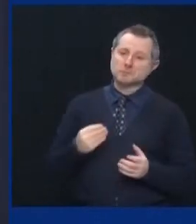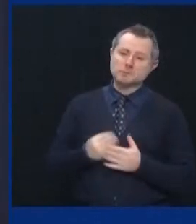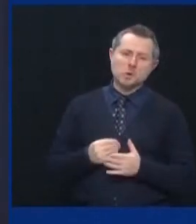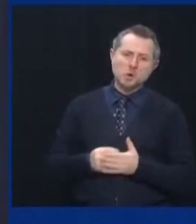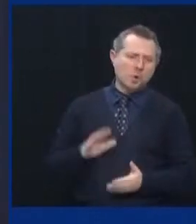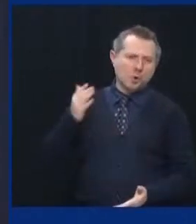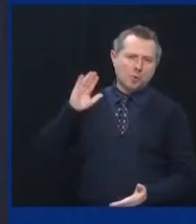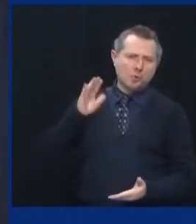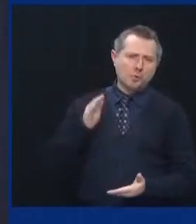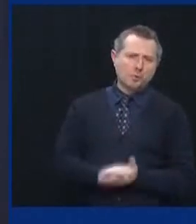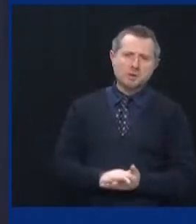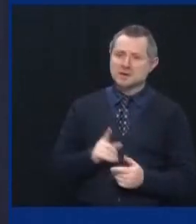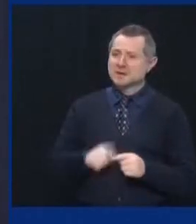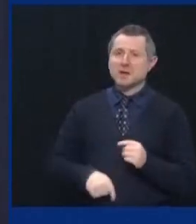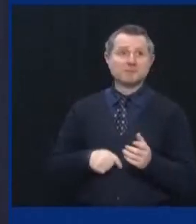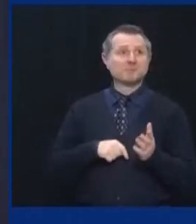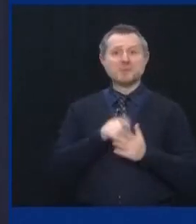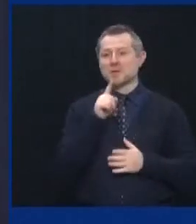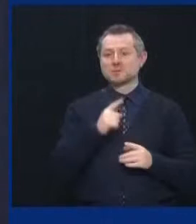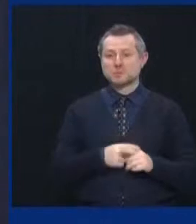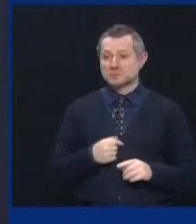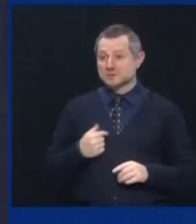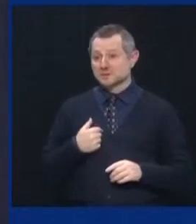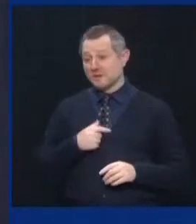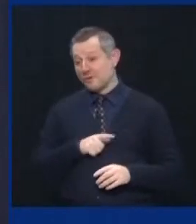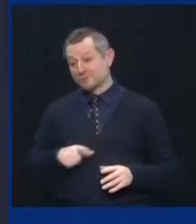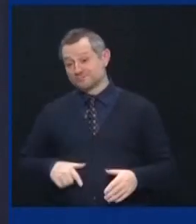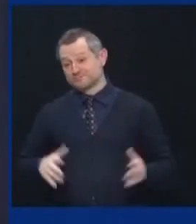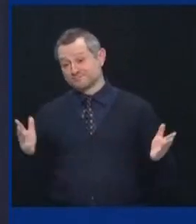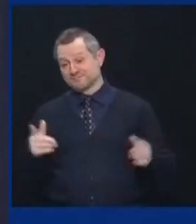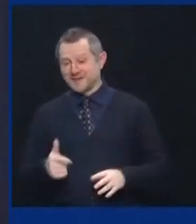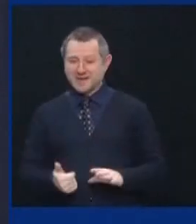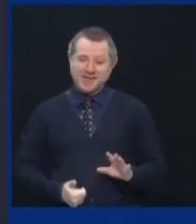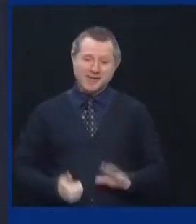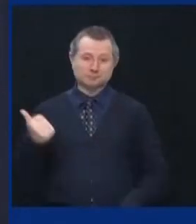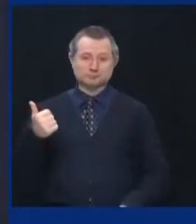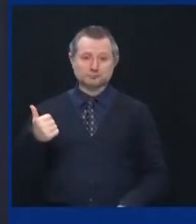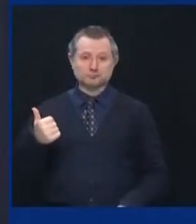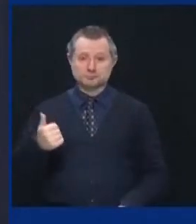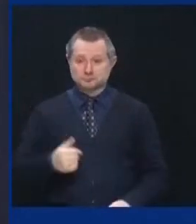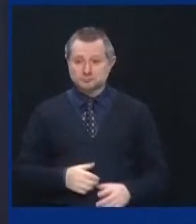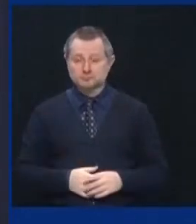can't pay the rent, and the landlord says, you're out. Now,